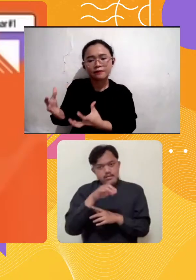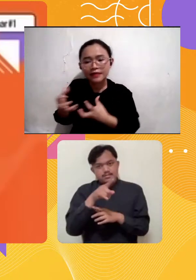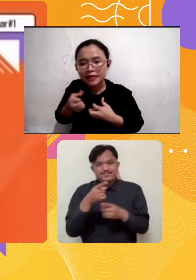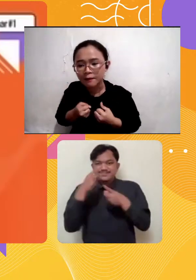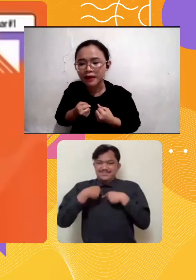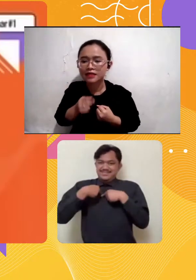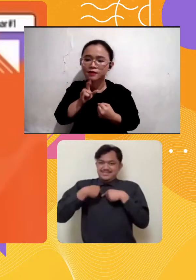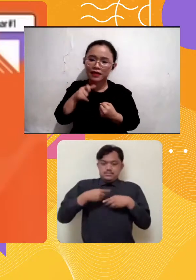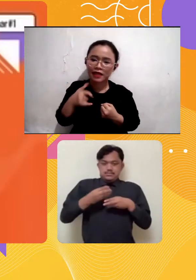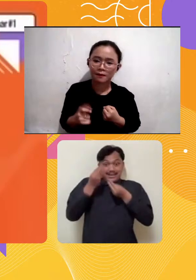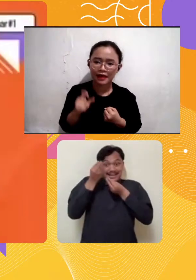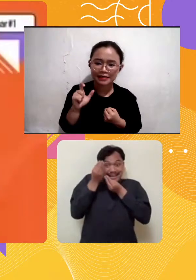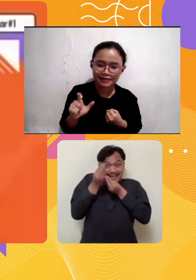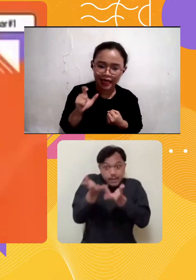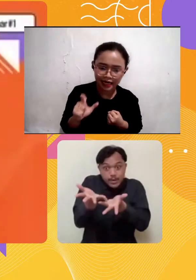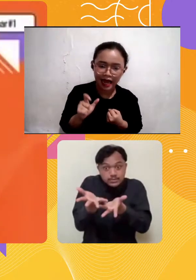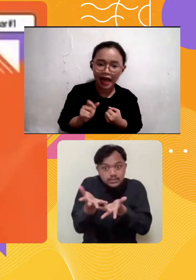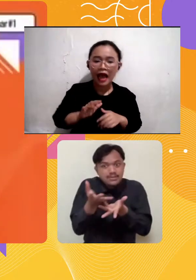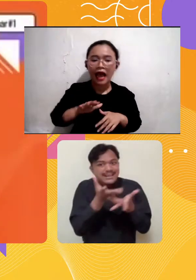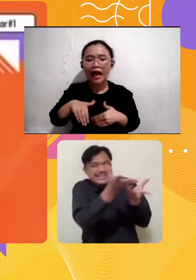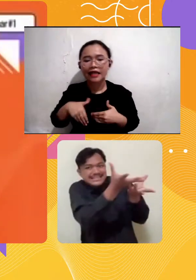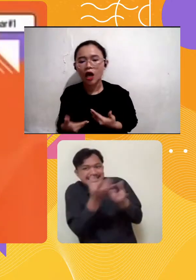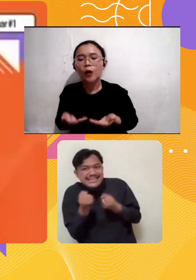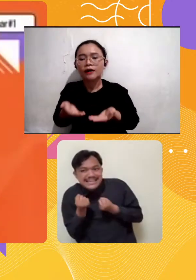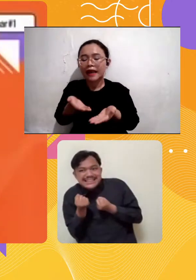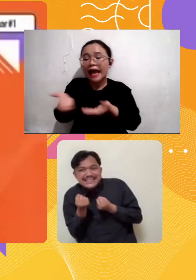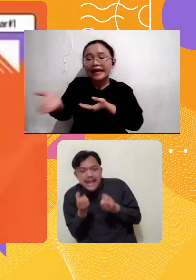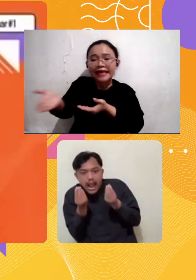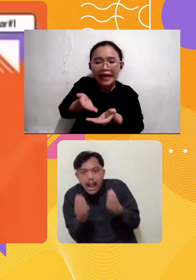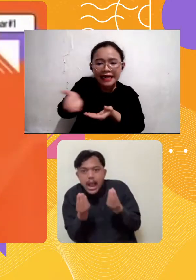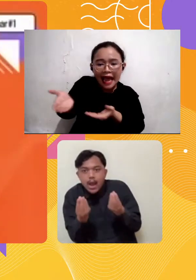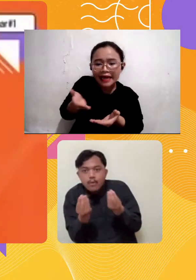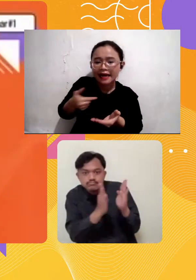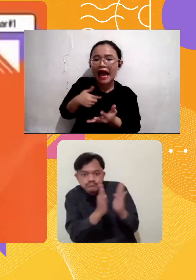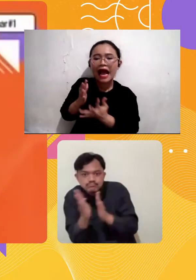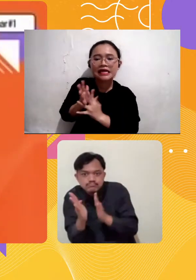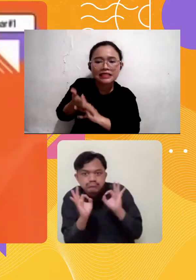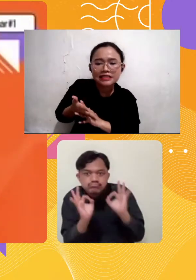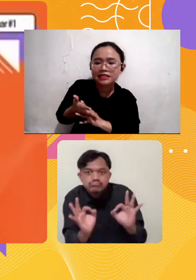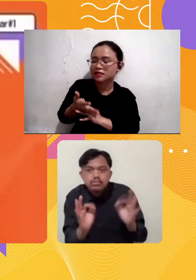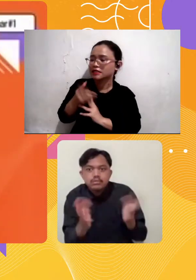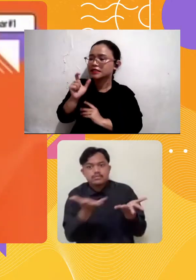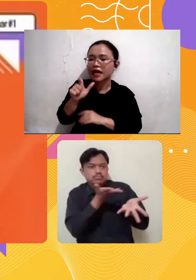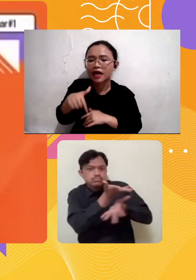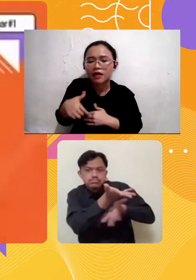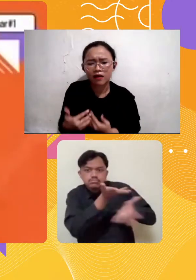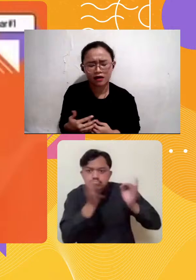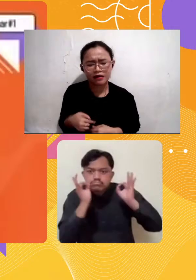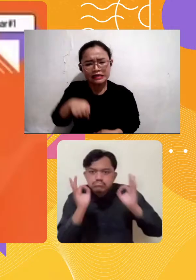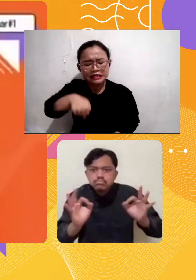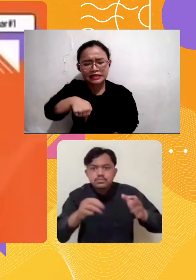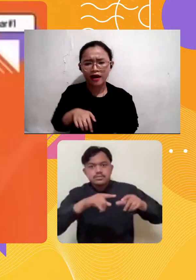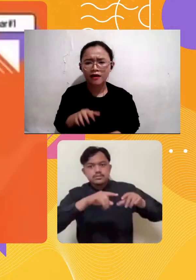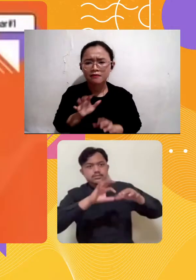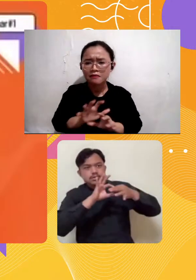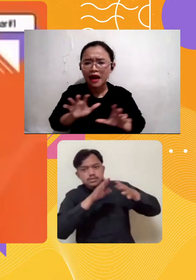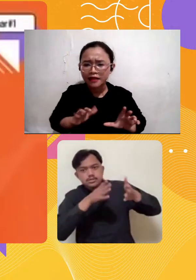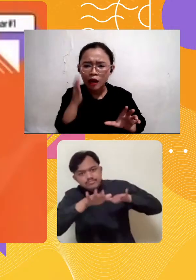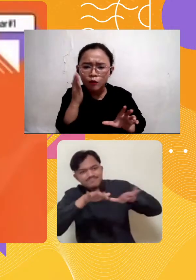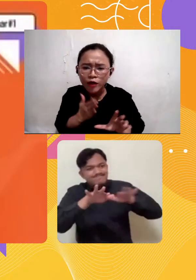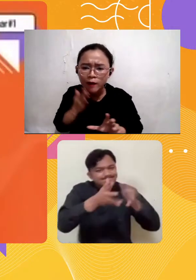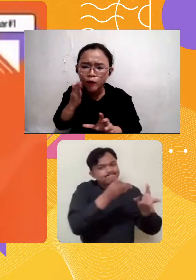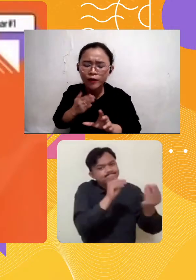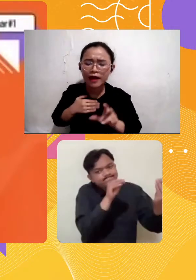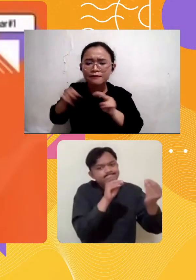in person, how can we actually improve the online access of the SRH services through the